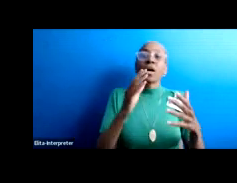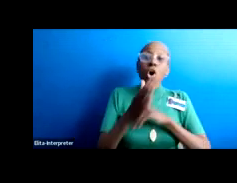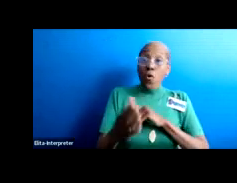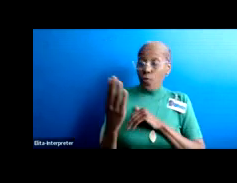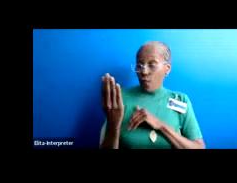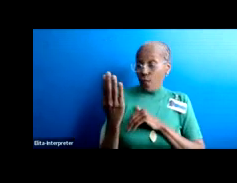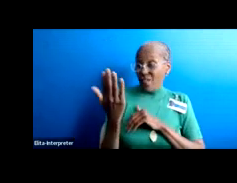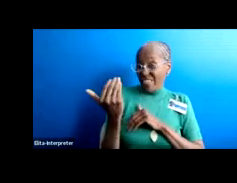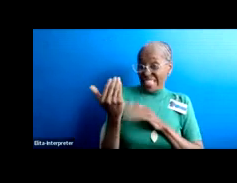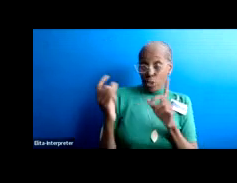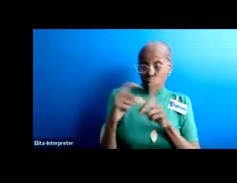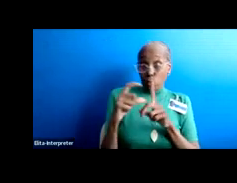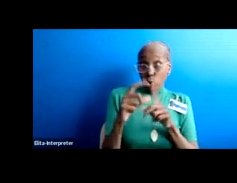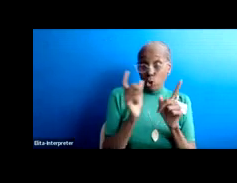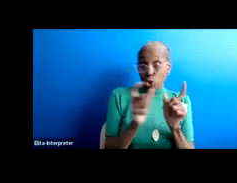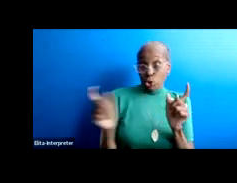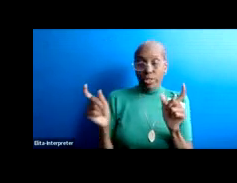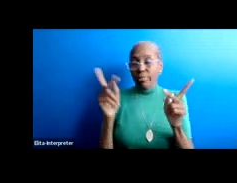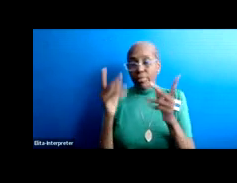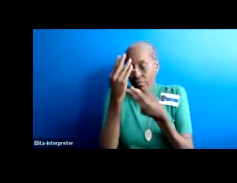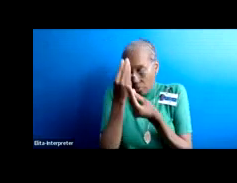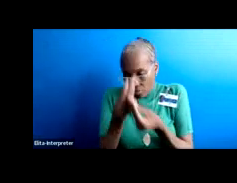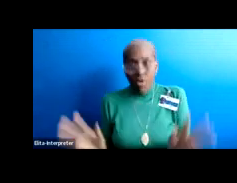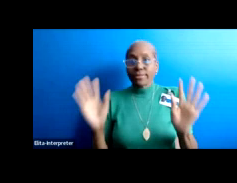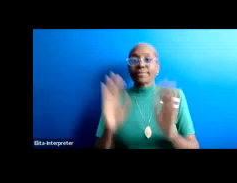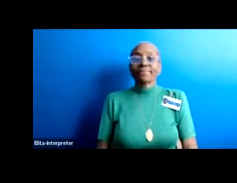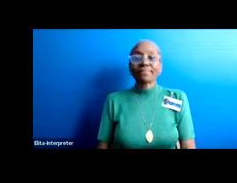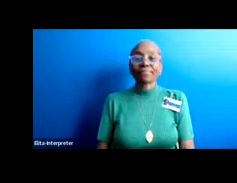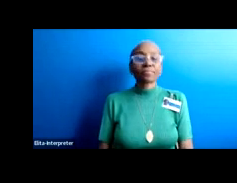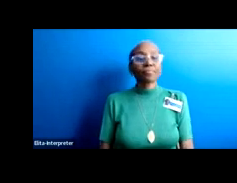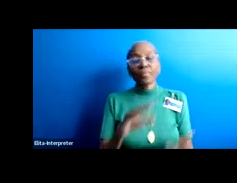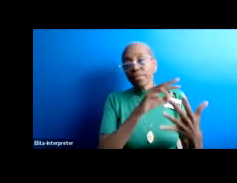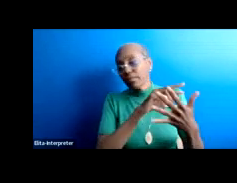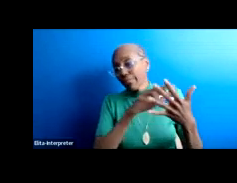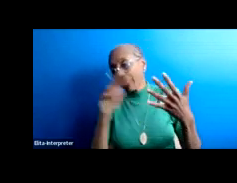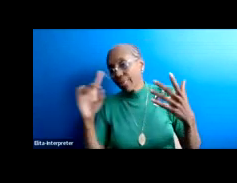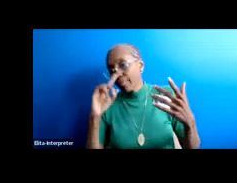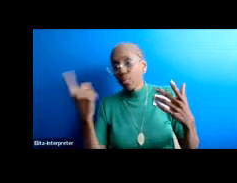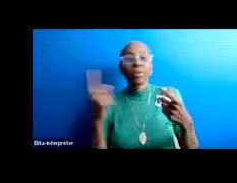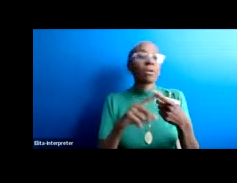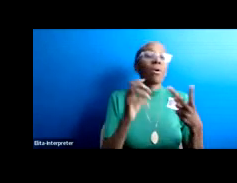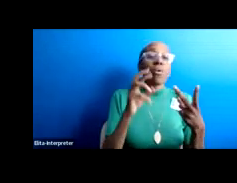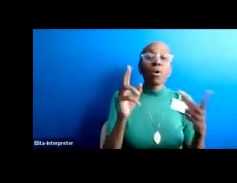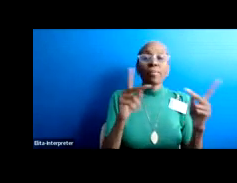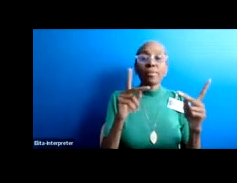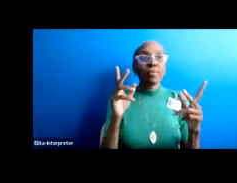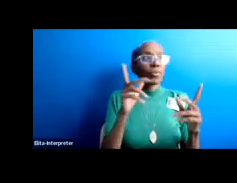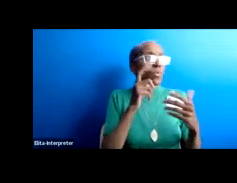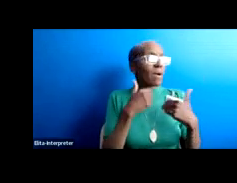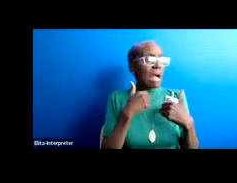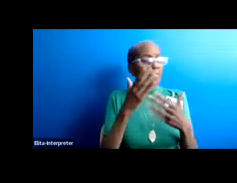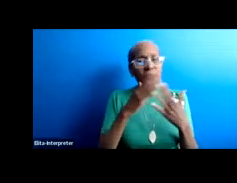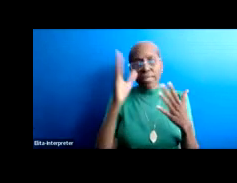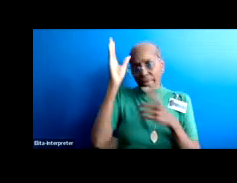over that 15-word mark and you start to lose folks. They either get bored, or again, folks that might have some sort